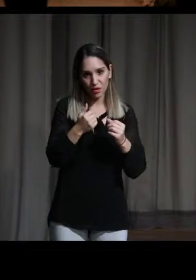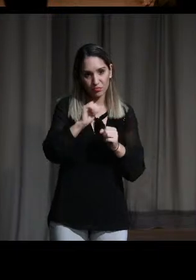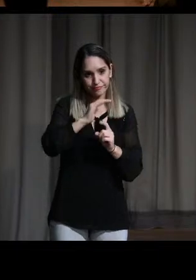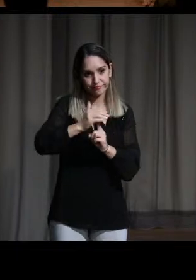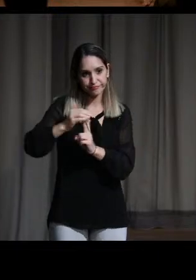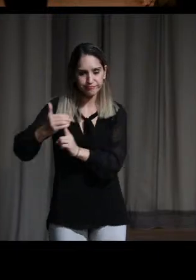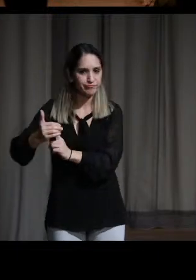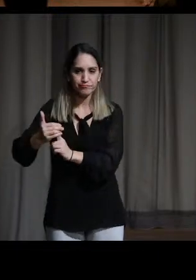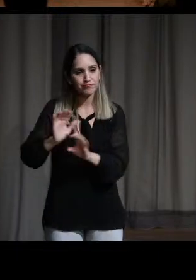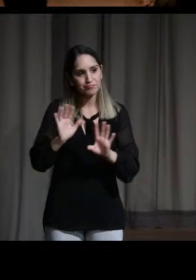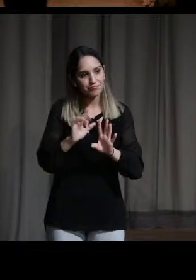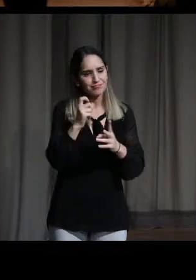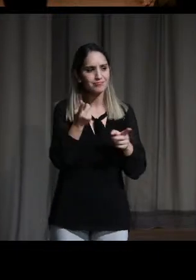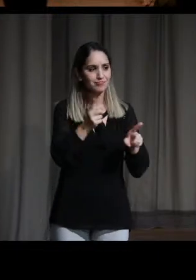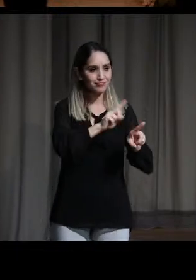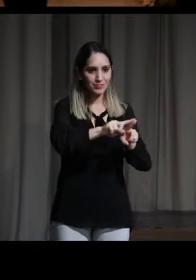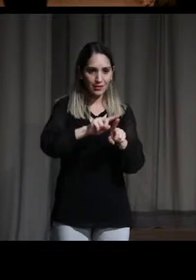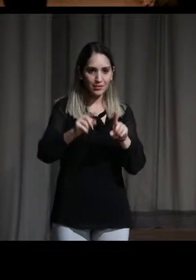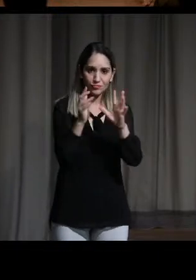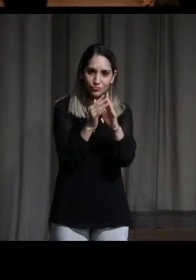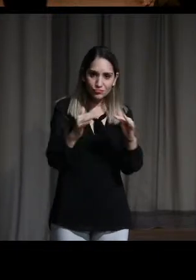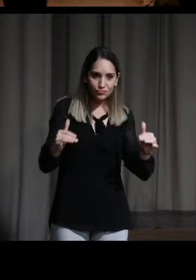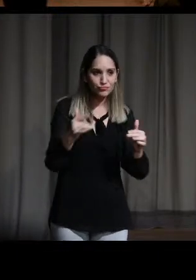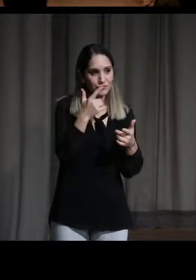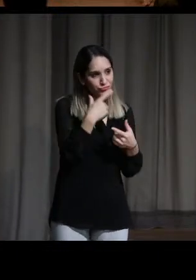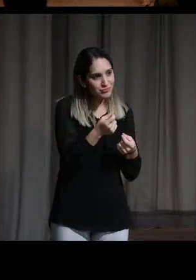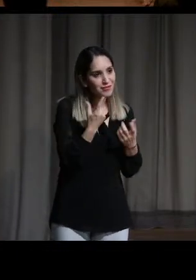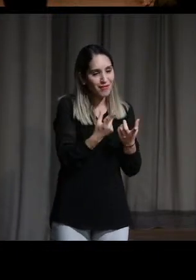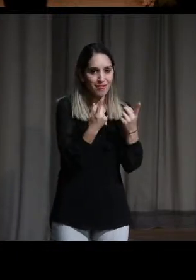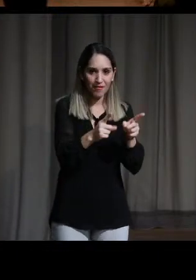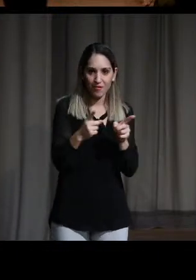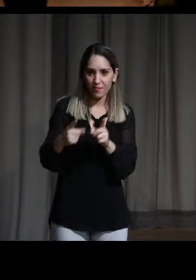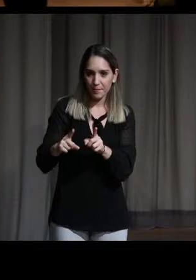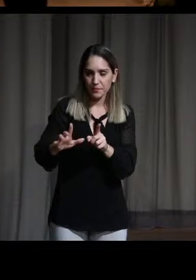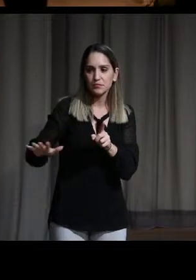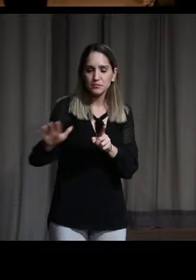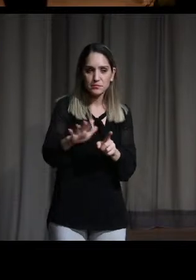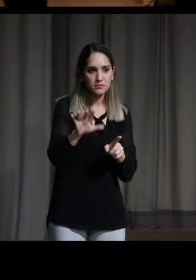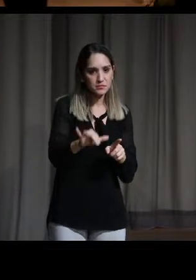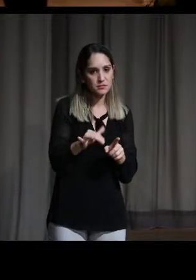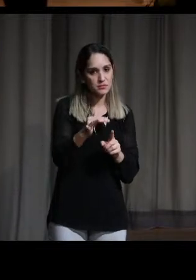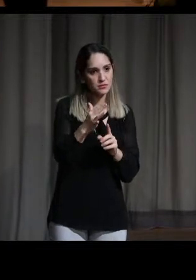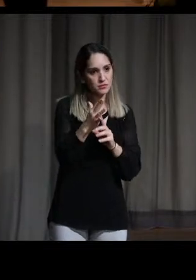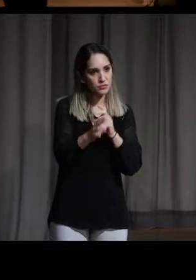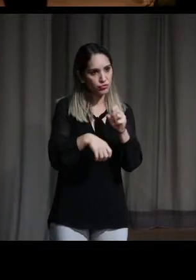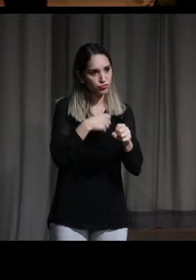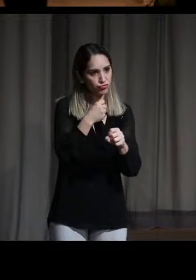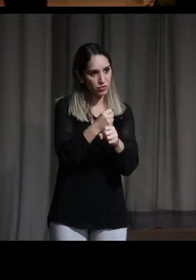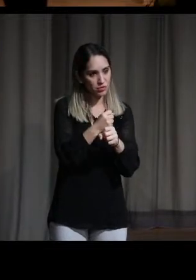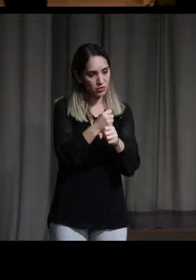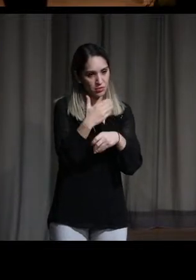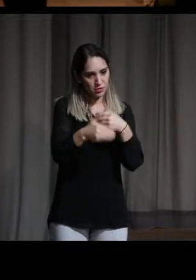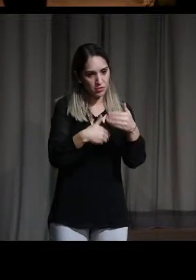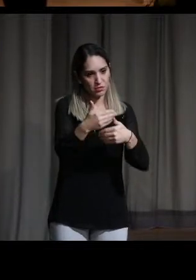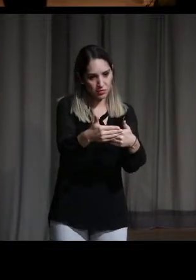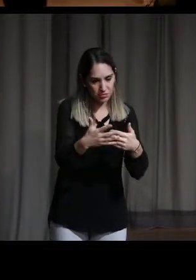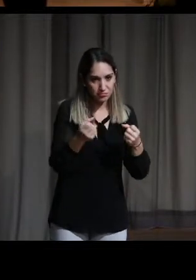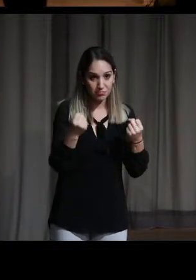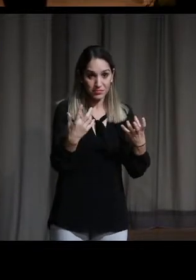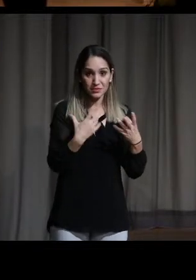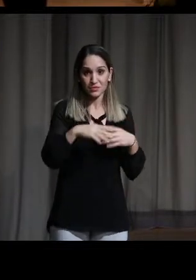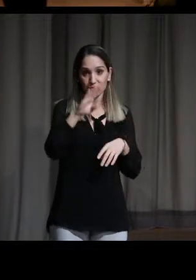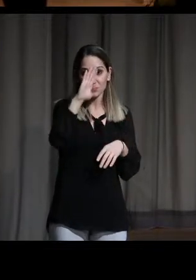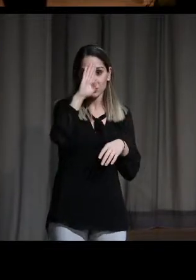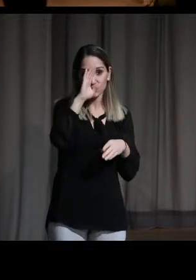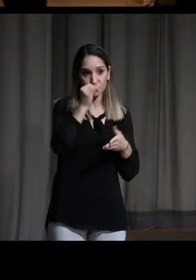There's still evidence of interesting things happening, but years in which some of the most well-known Cuban writers, for